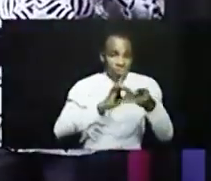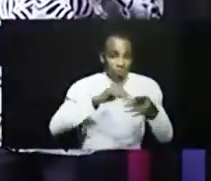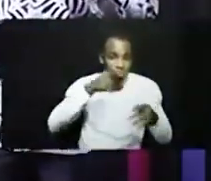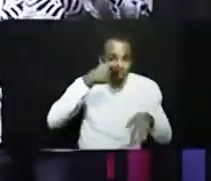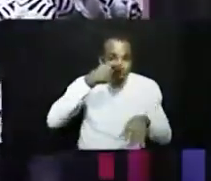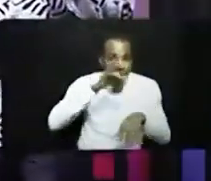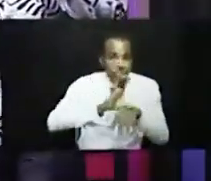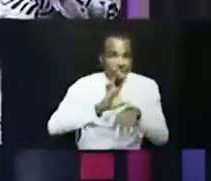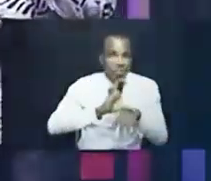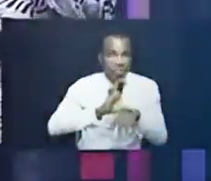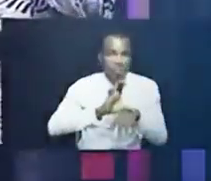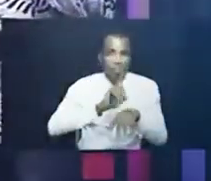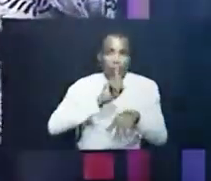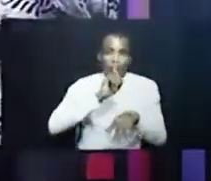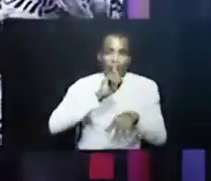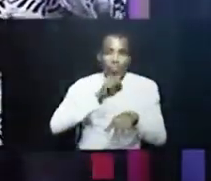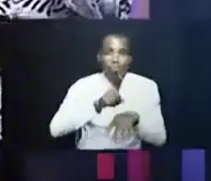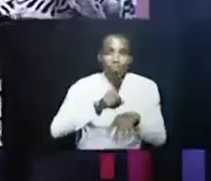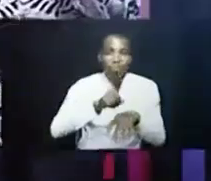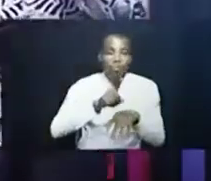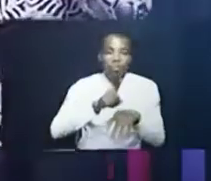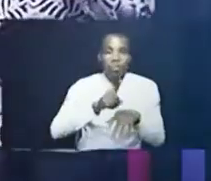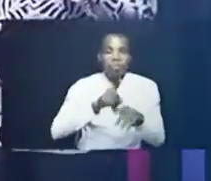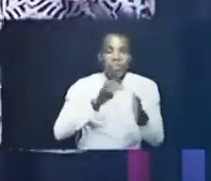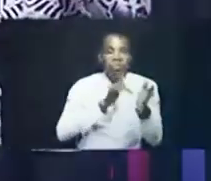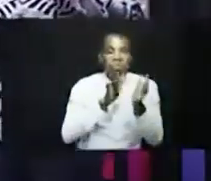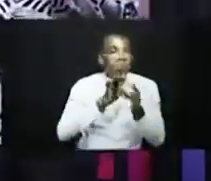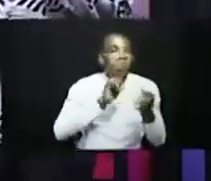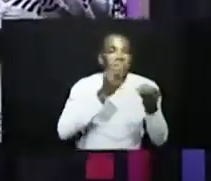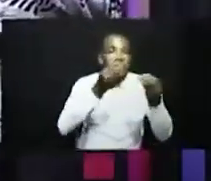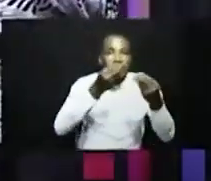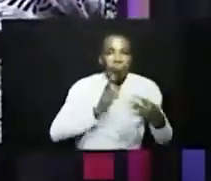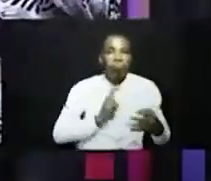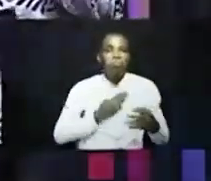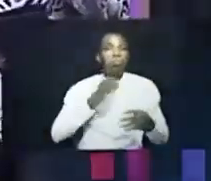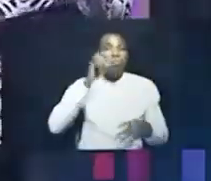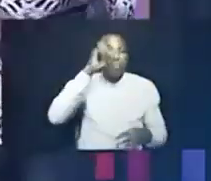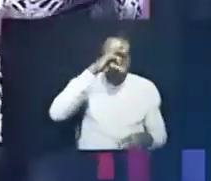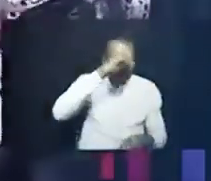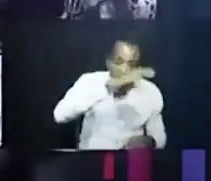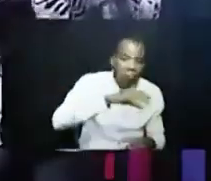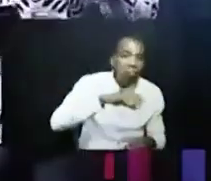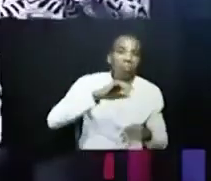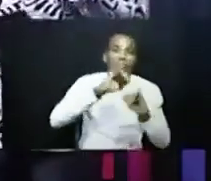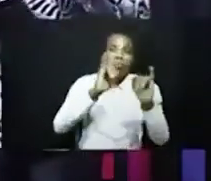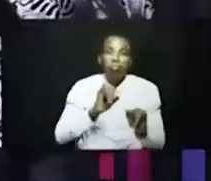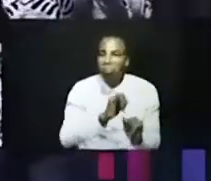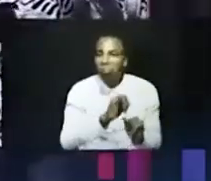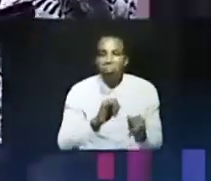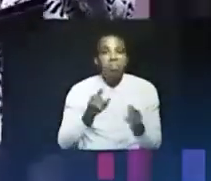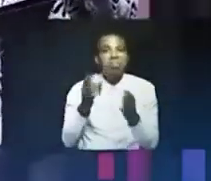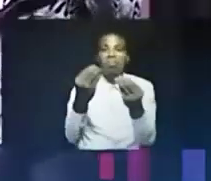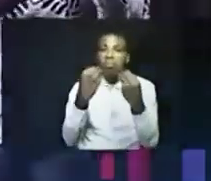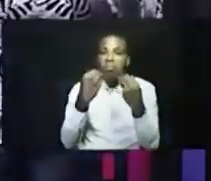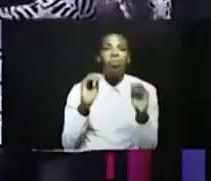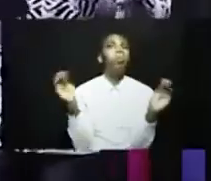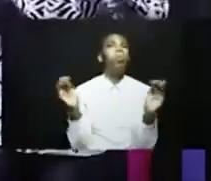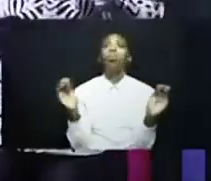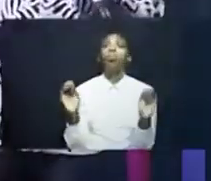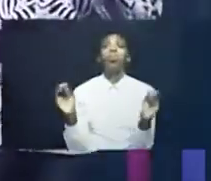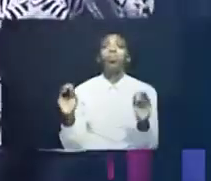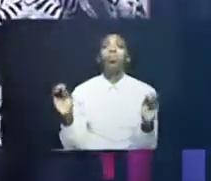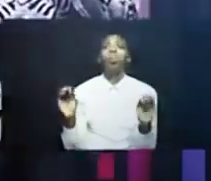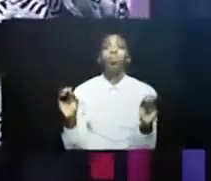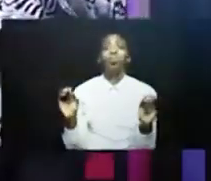Pentecost. They were not telling us about the witches and the wizards outside there. How powerful they